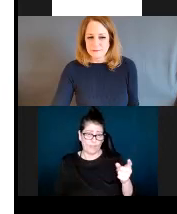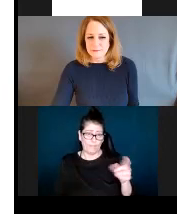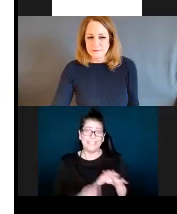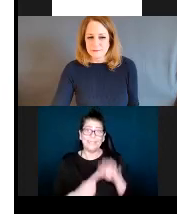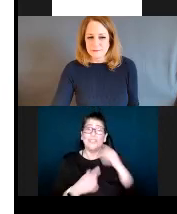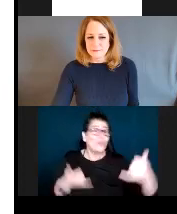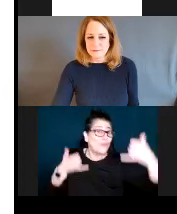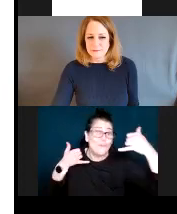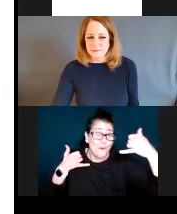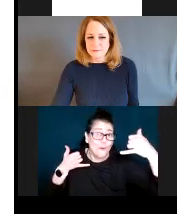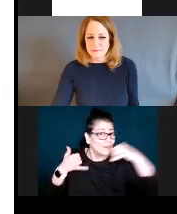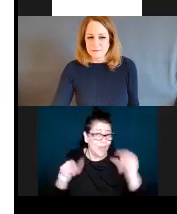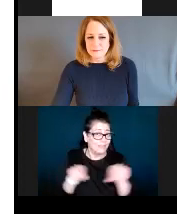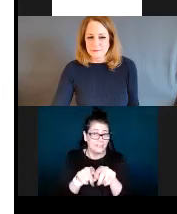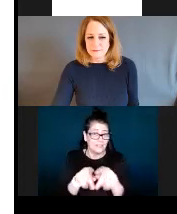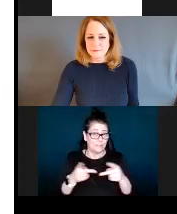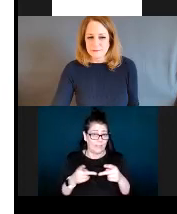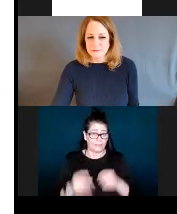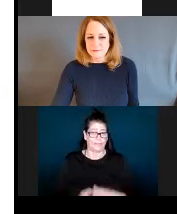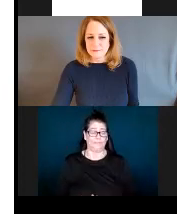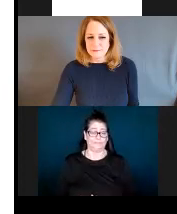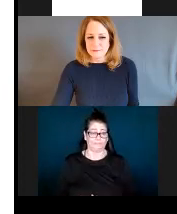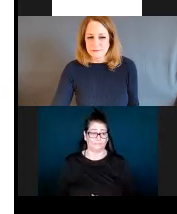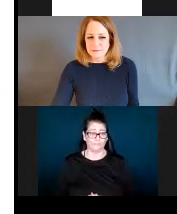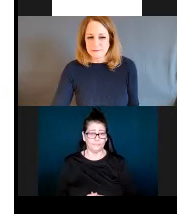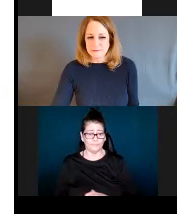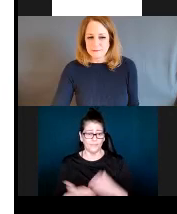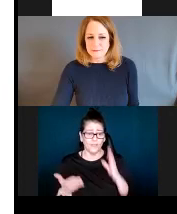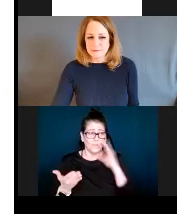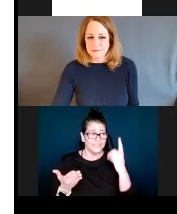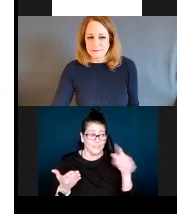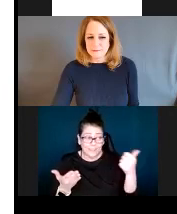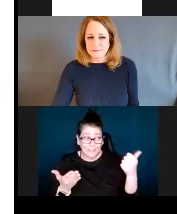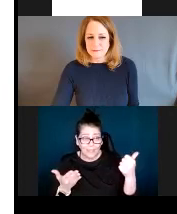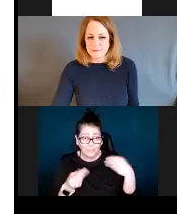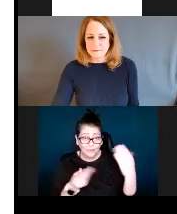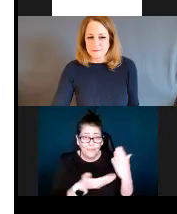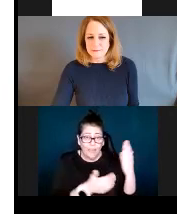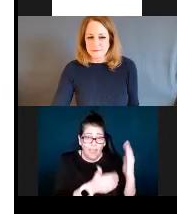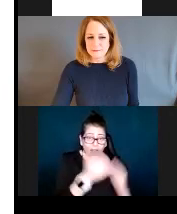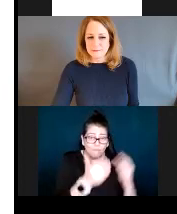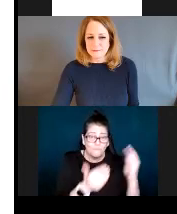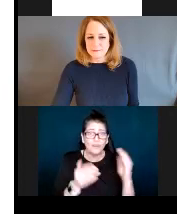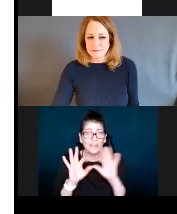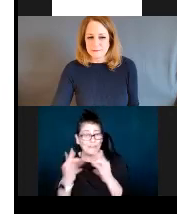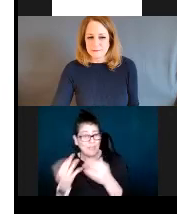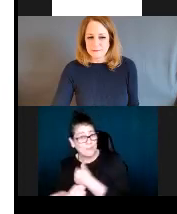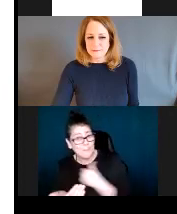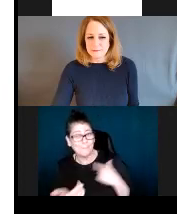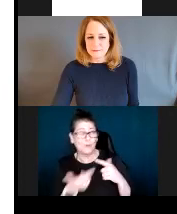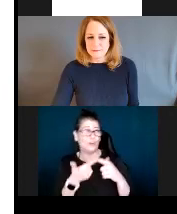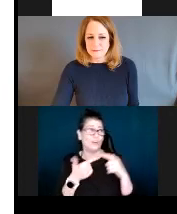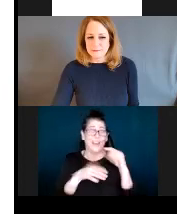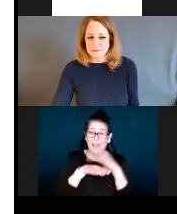as them? Is there something else that might give them comfort? A family member, a pet? Do they need a break?